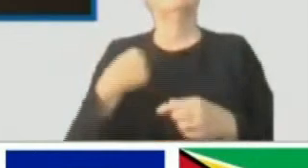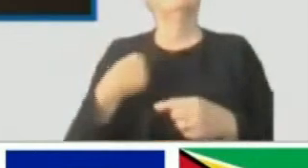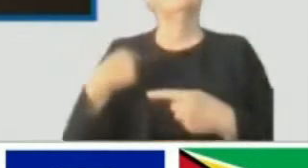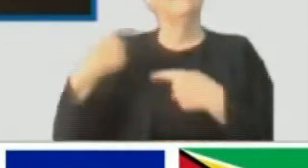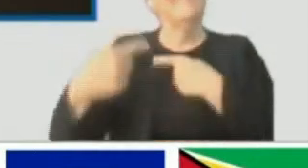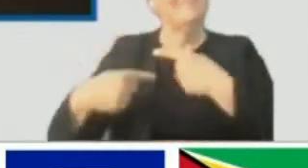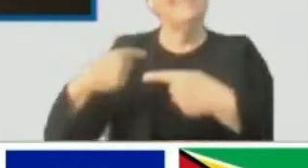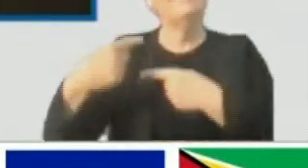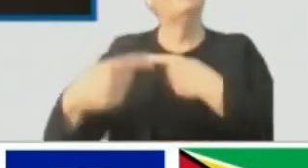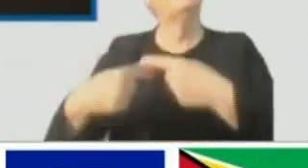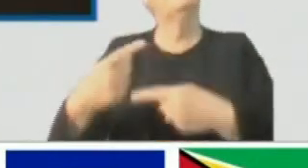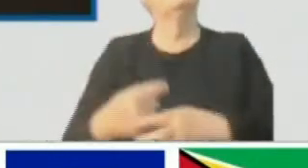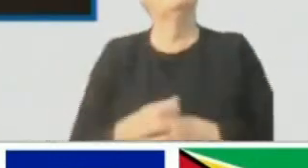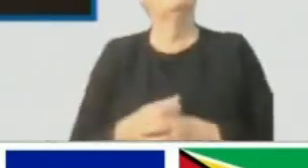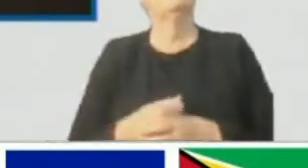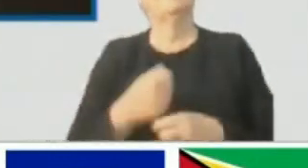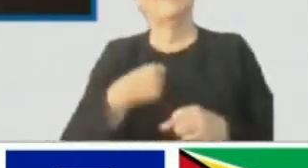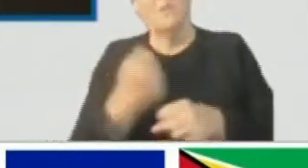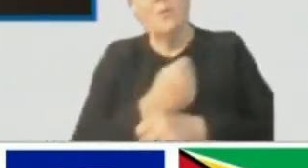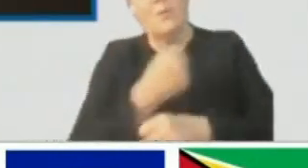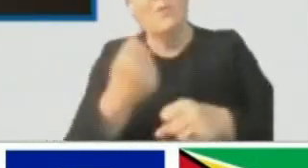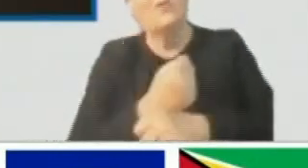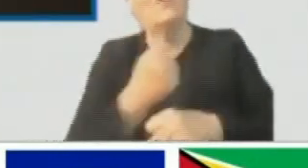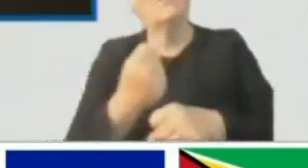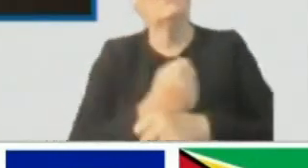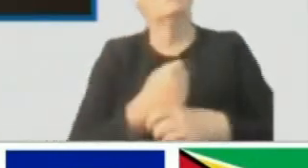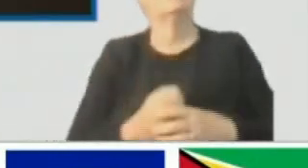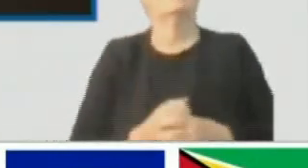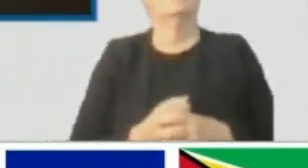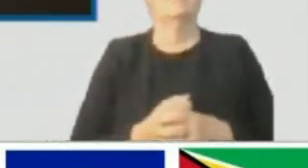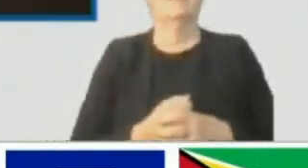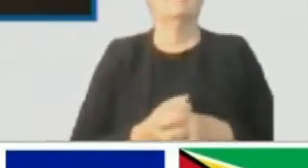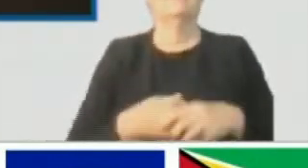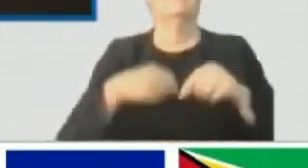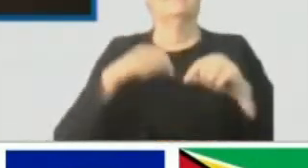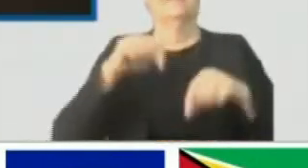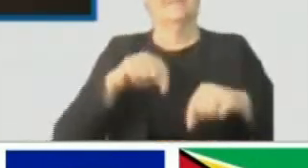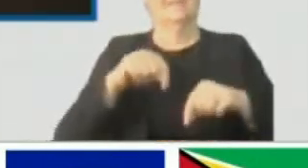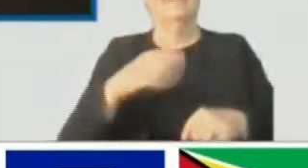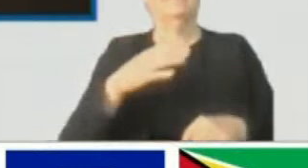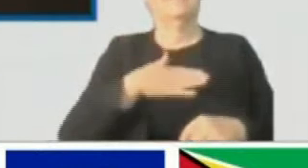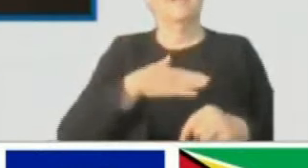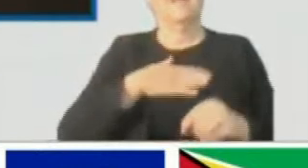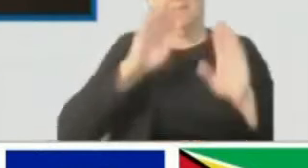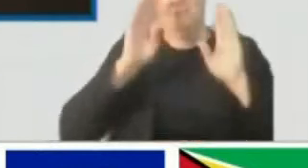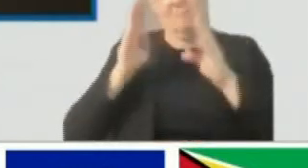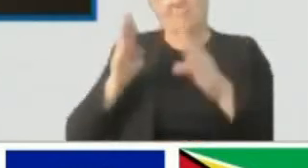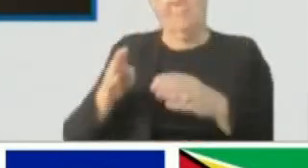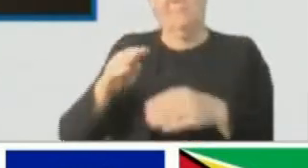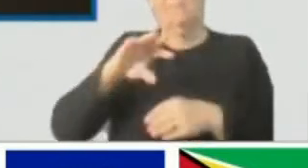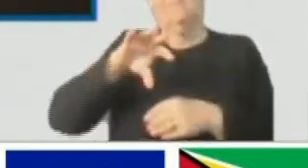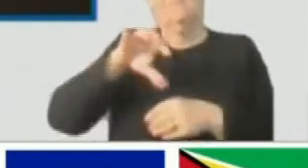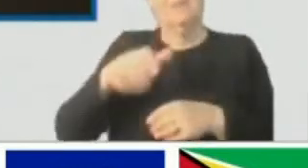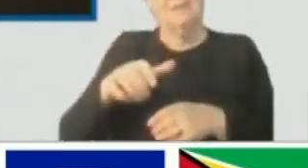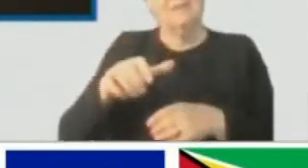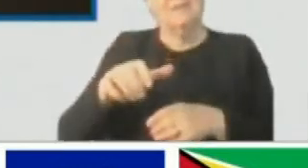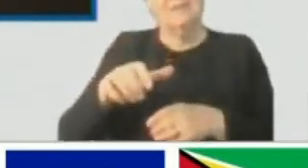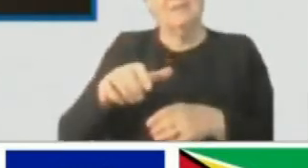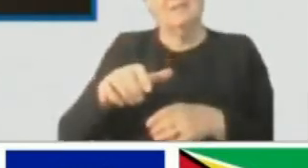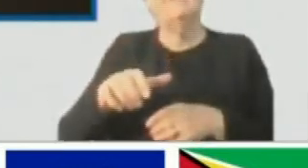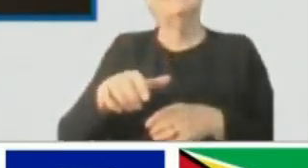as the sub-regional focal point of SEDIMA. It is a great